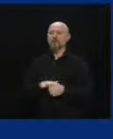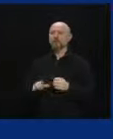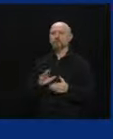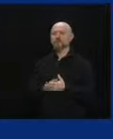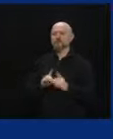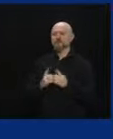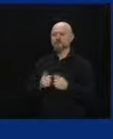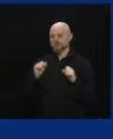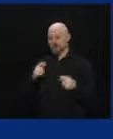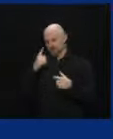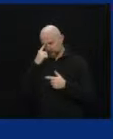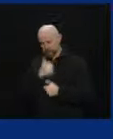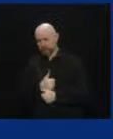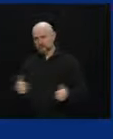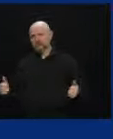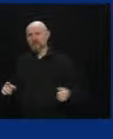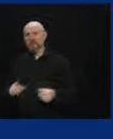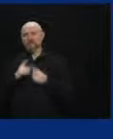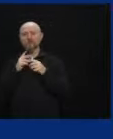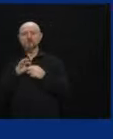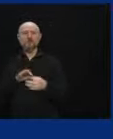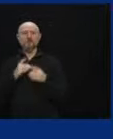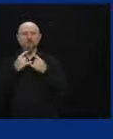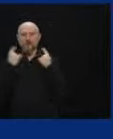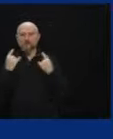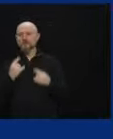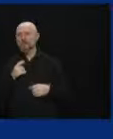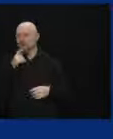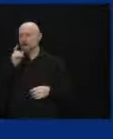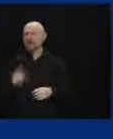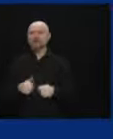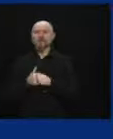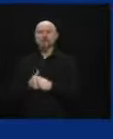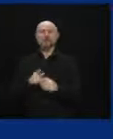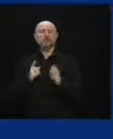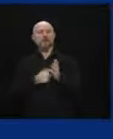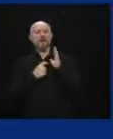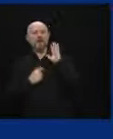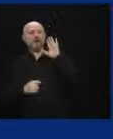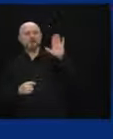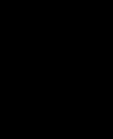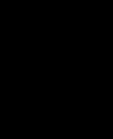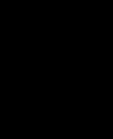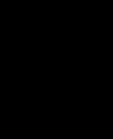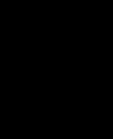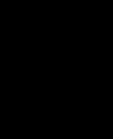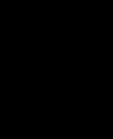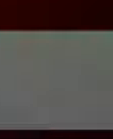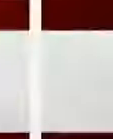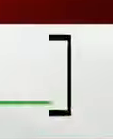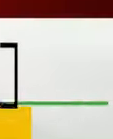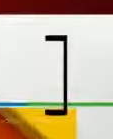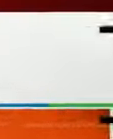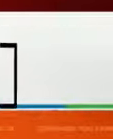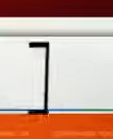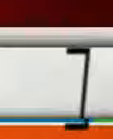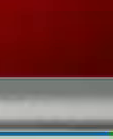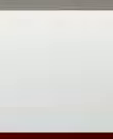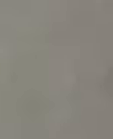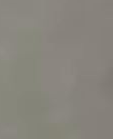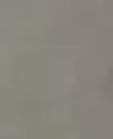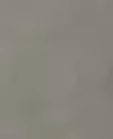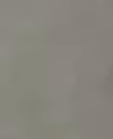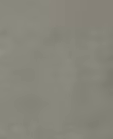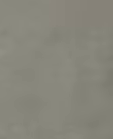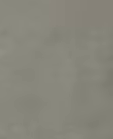they want regarding masks, and they don't have to obey your mandate. He's also issued Next on News